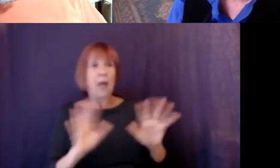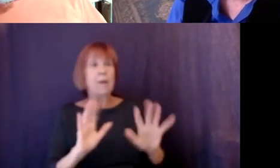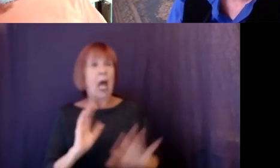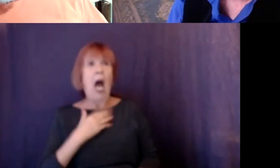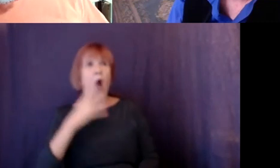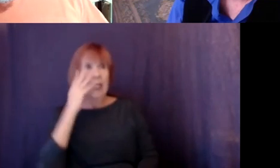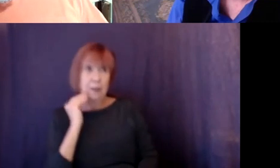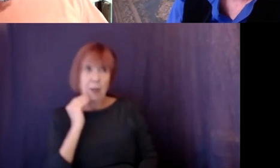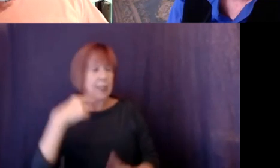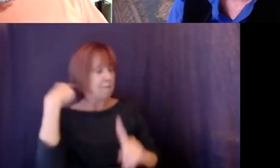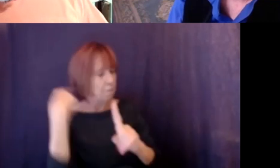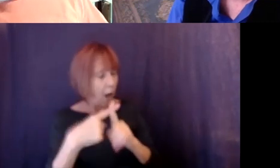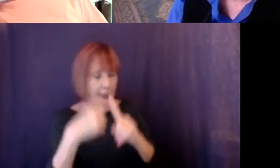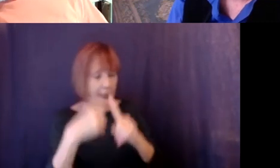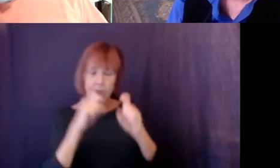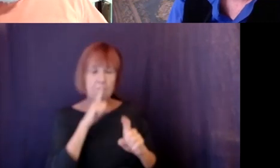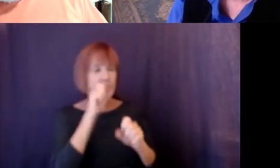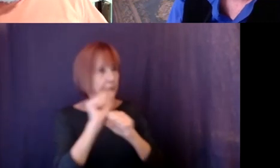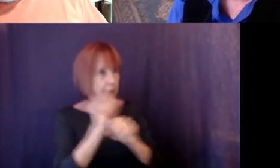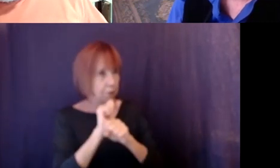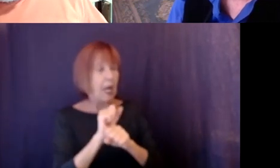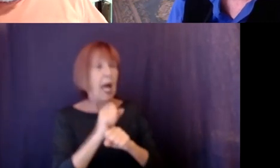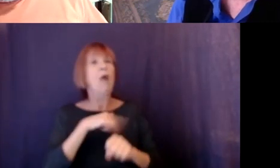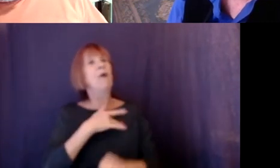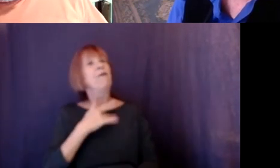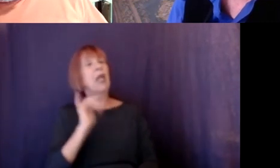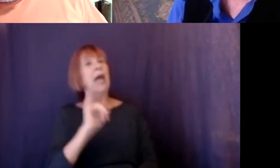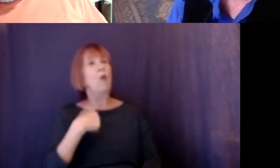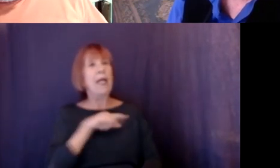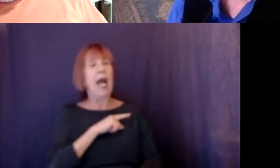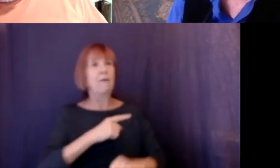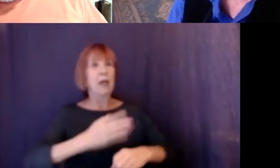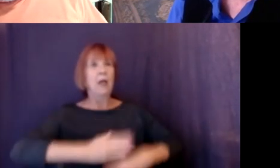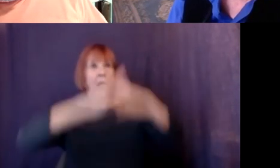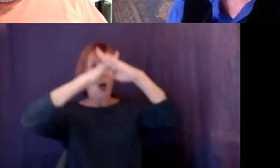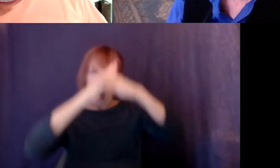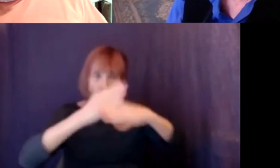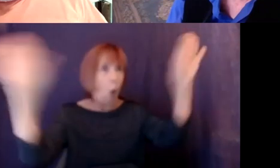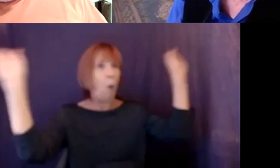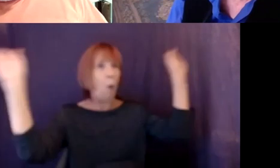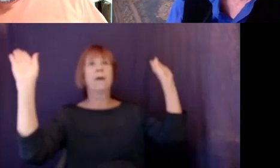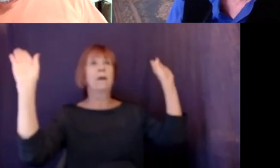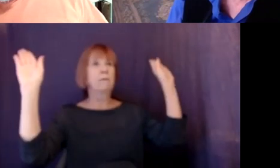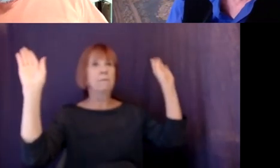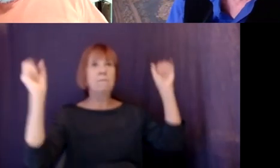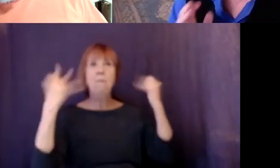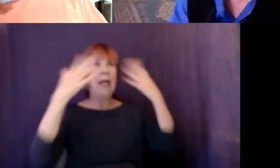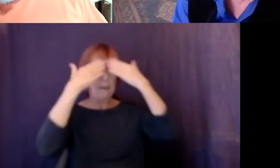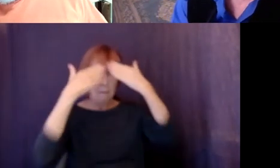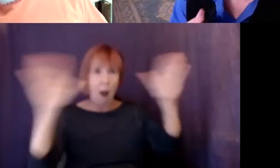very positive, and we feel like we've opened a lot of minds. Yeah, you have. You have. I mean,